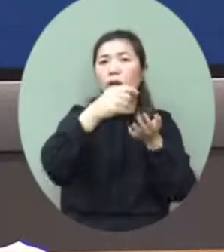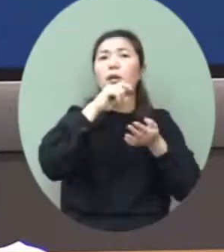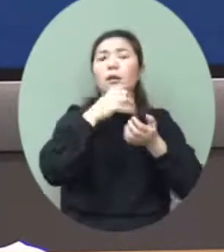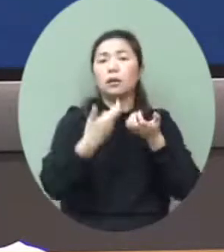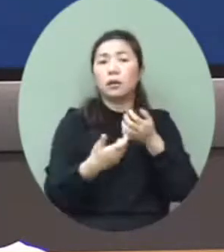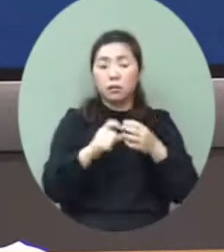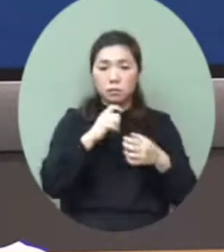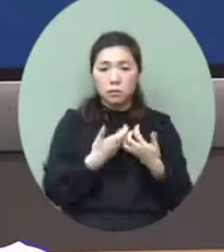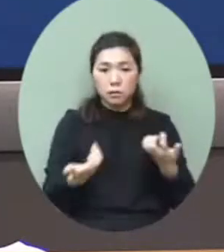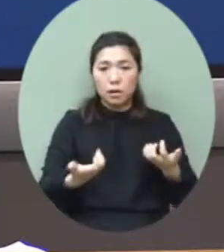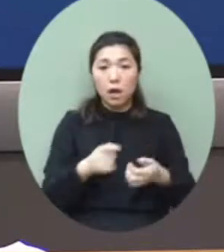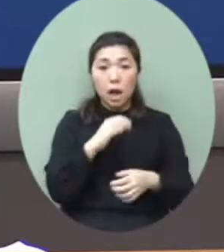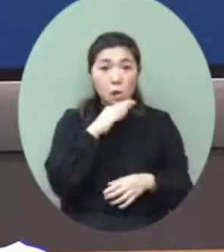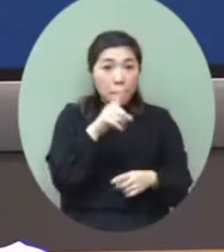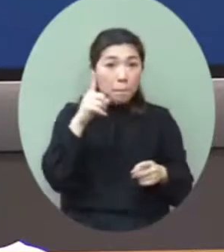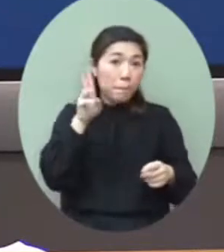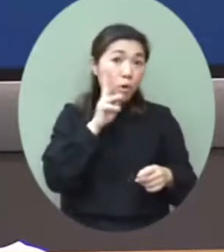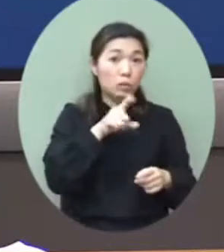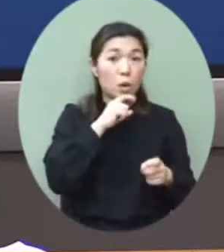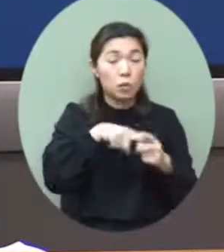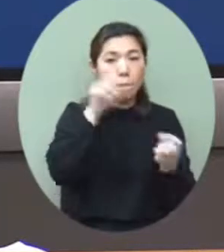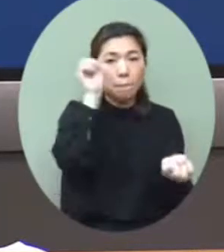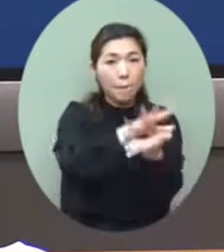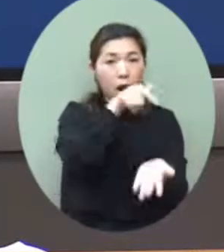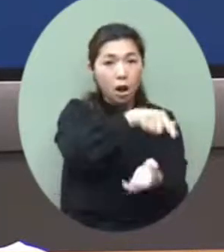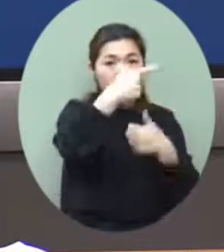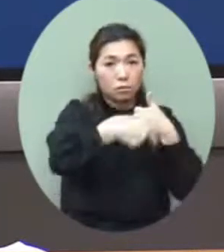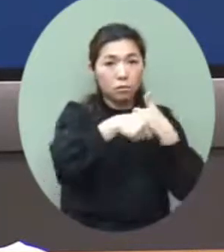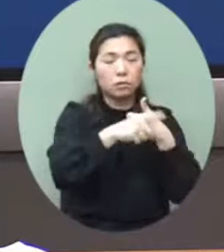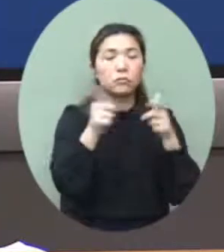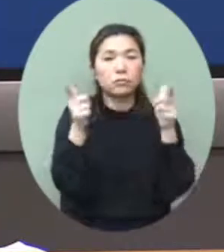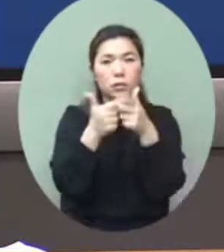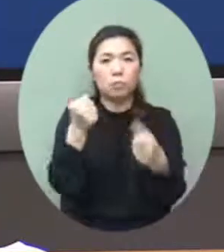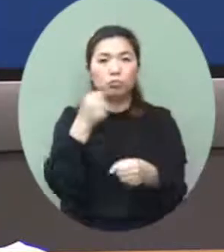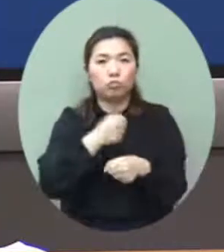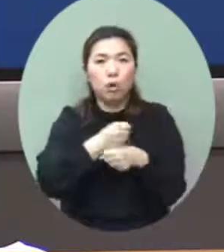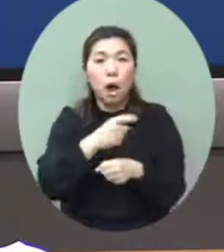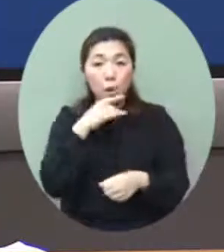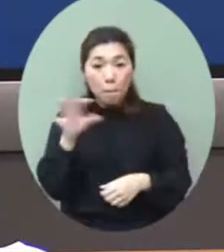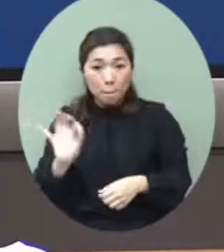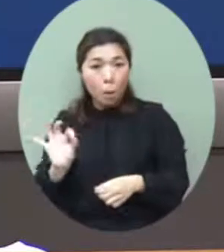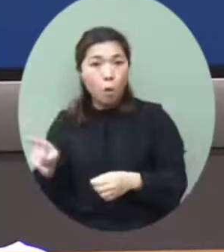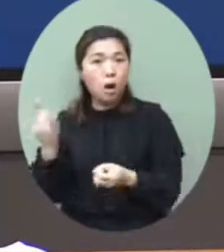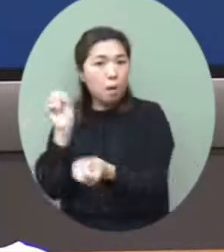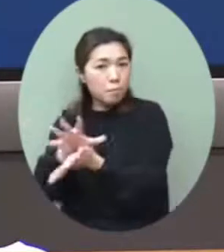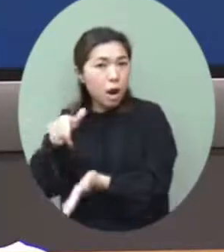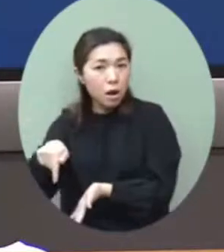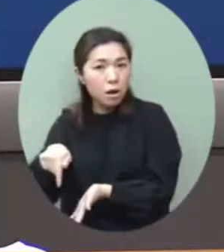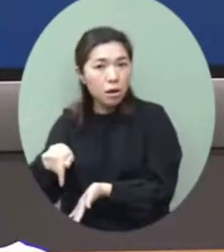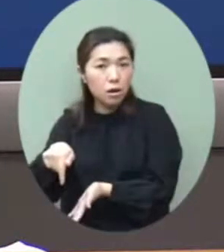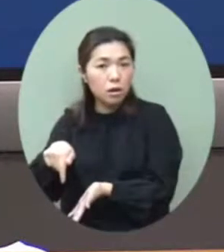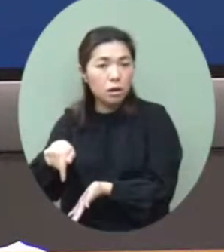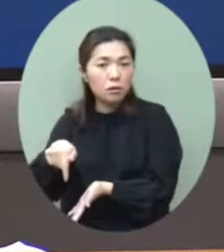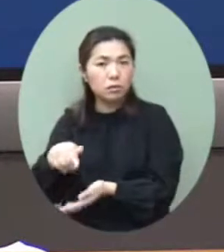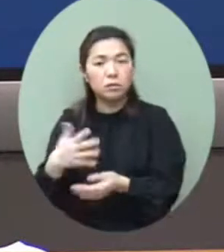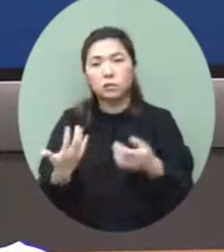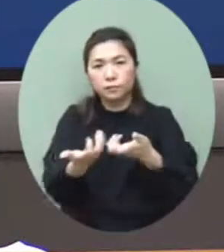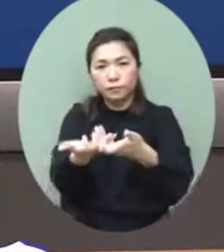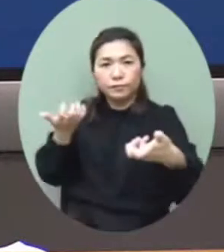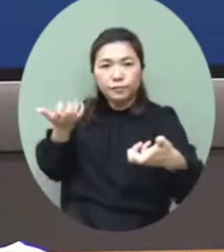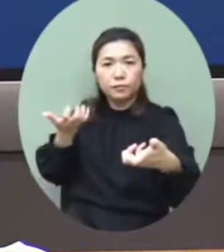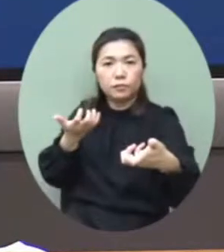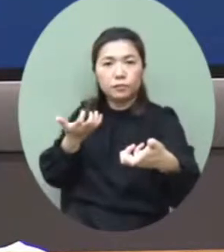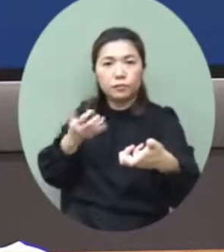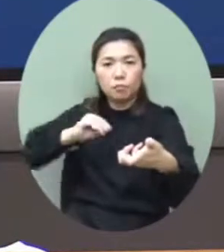measure is reverse isolation, and that is if there is an outbreak in care home, the